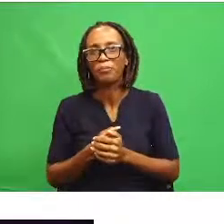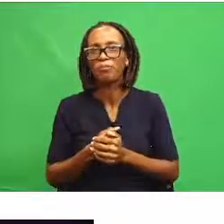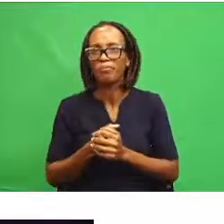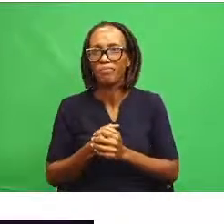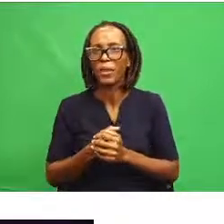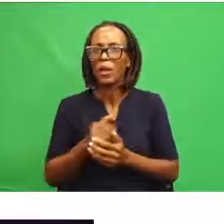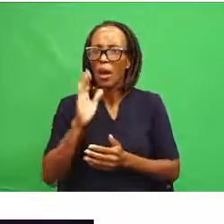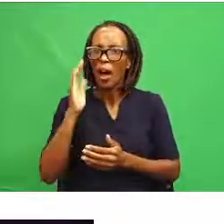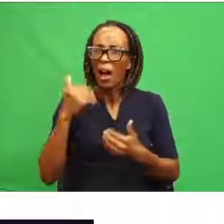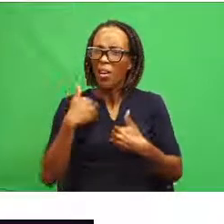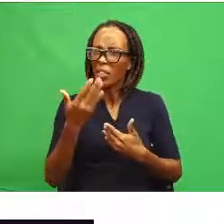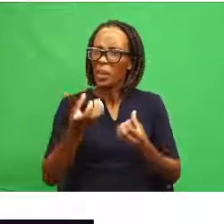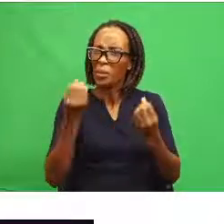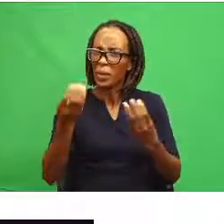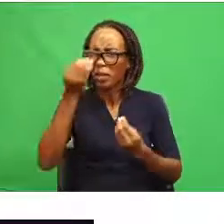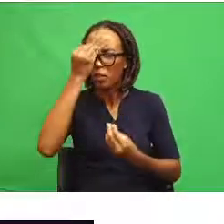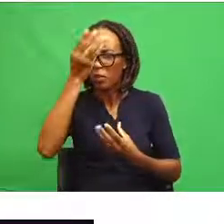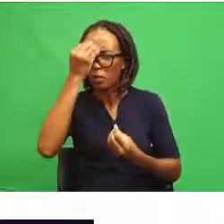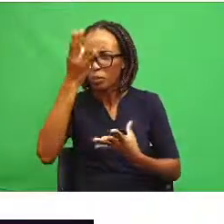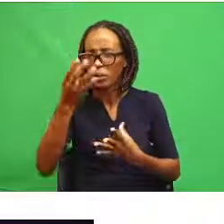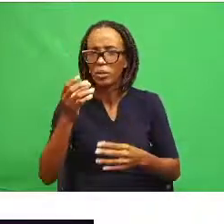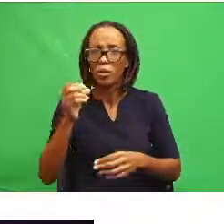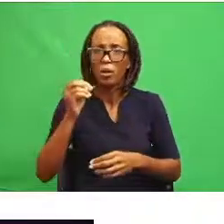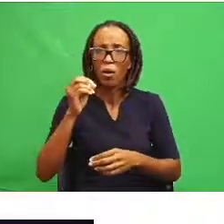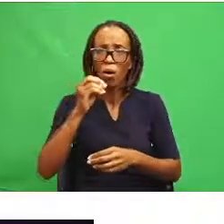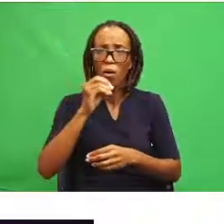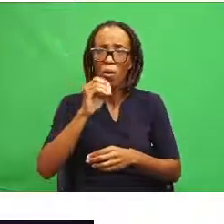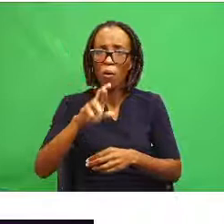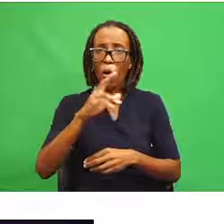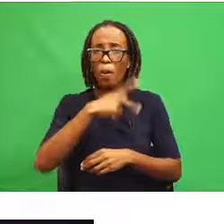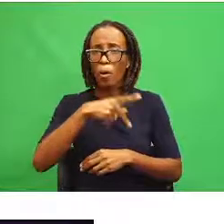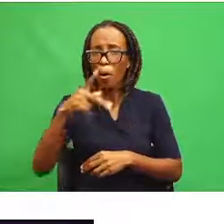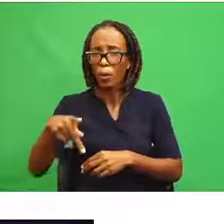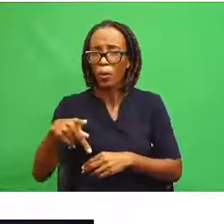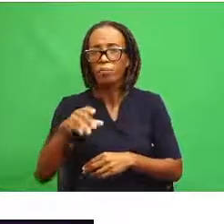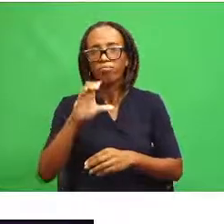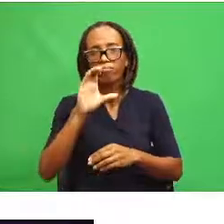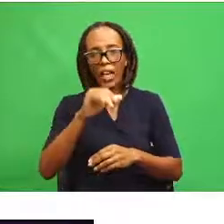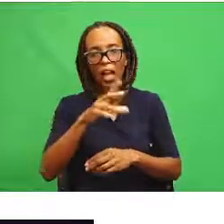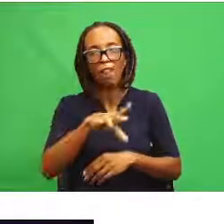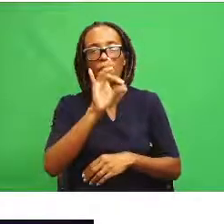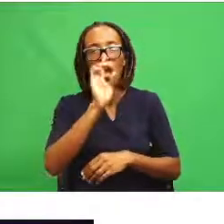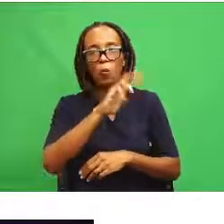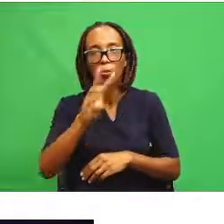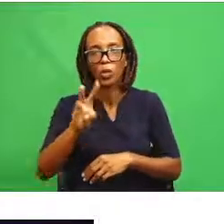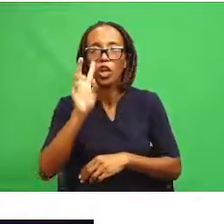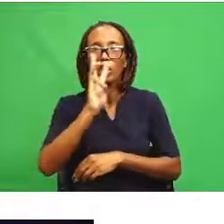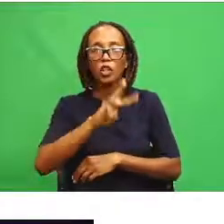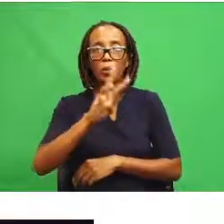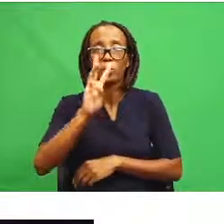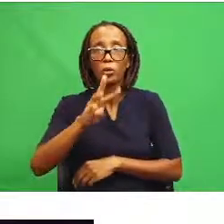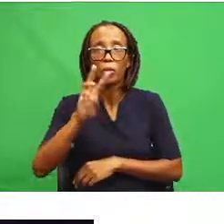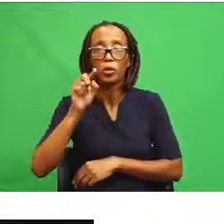page, and the PowerPoint presentations can be obtained from our website at